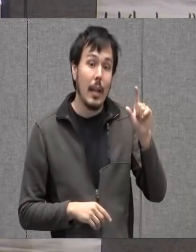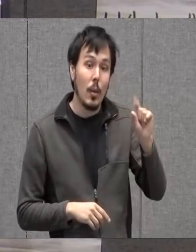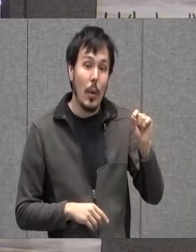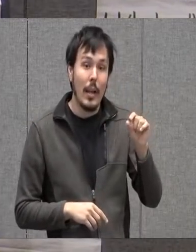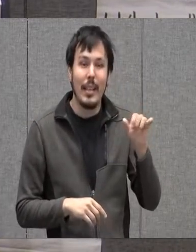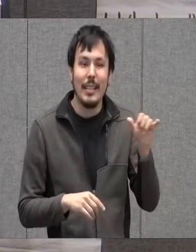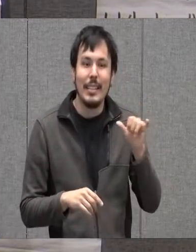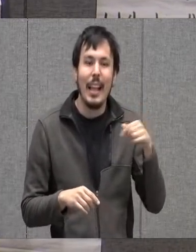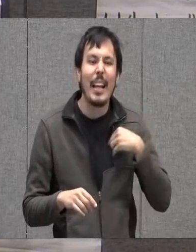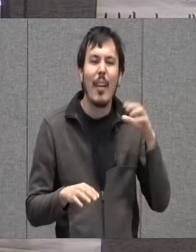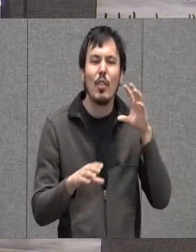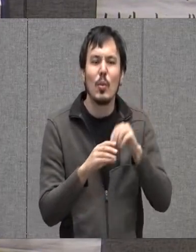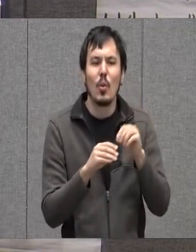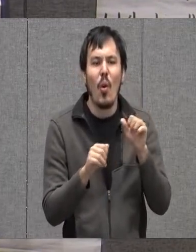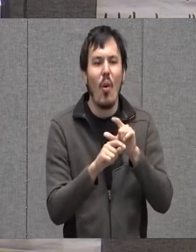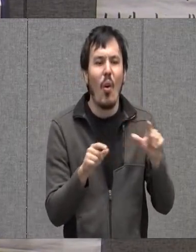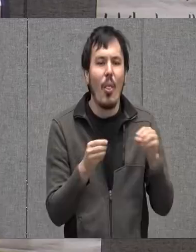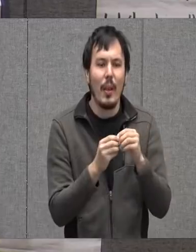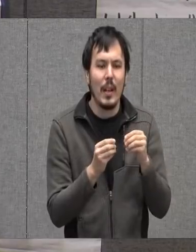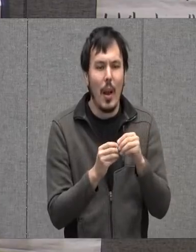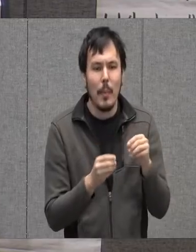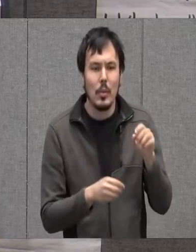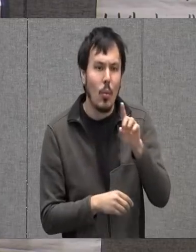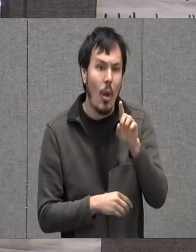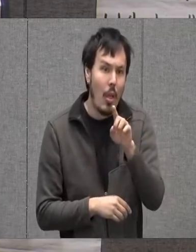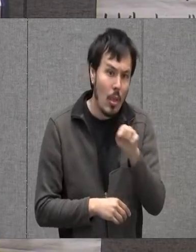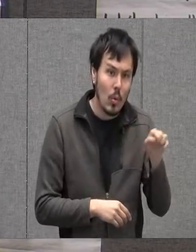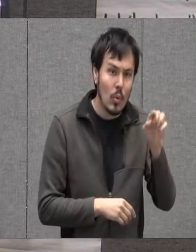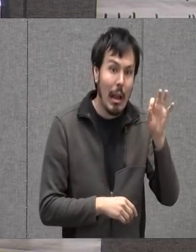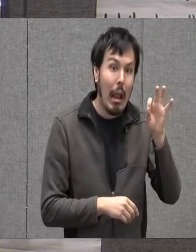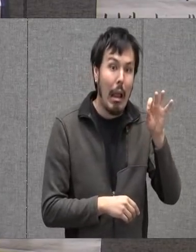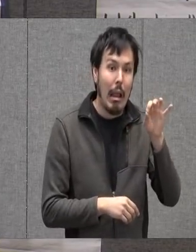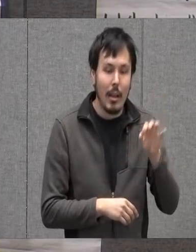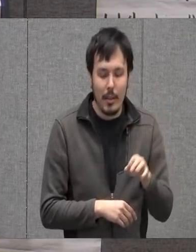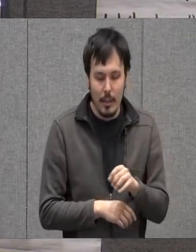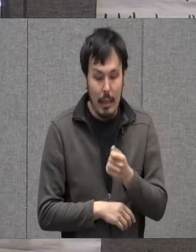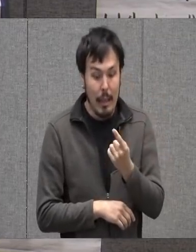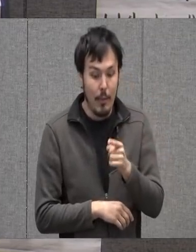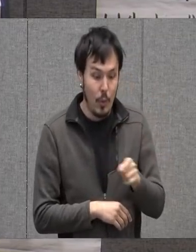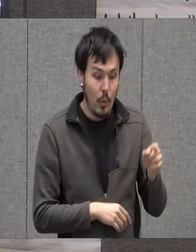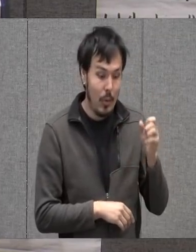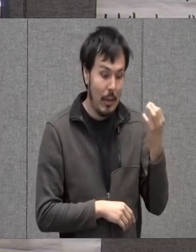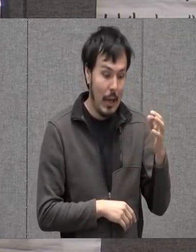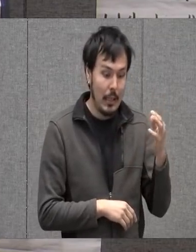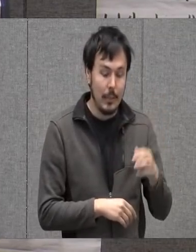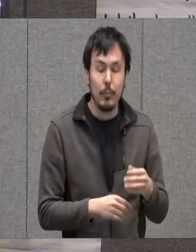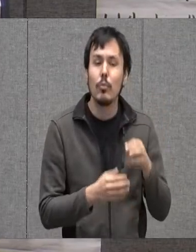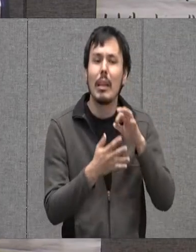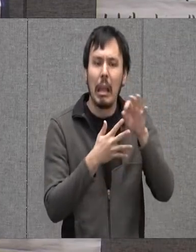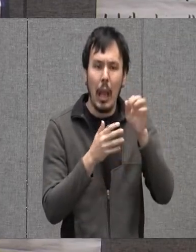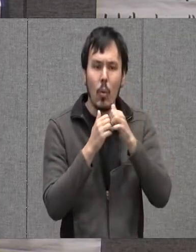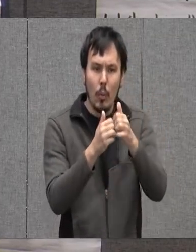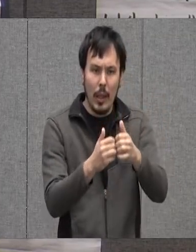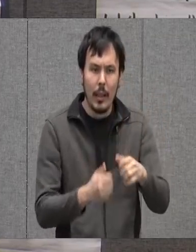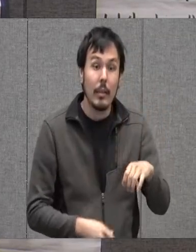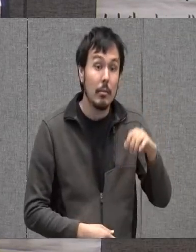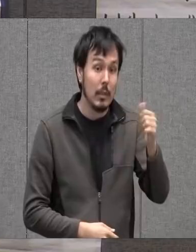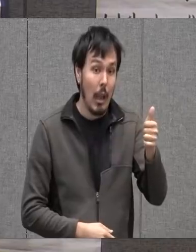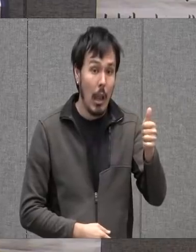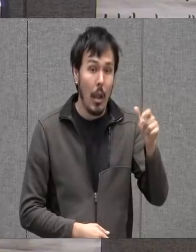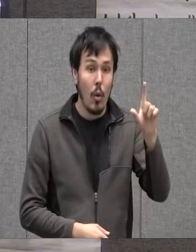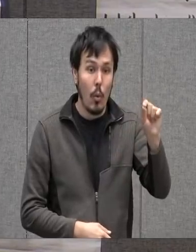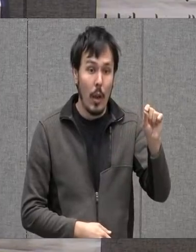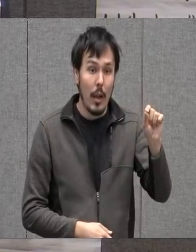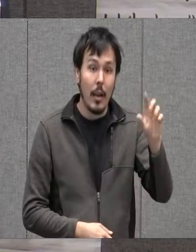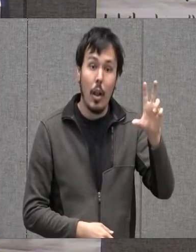like I've included all these numbers and I'm jumping to 20. So count with me. 10, 20,